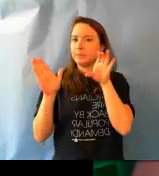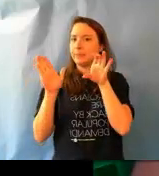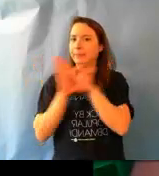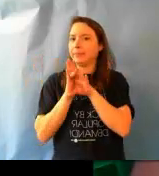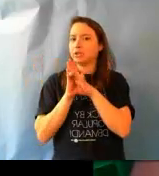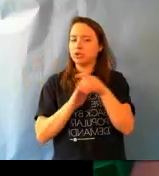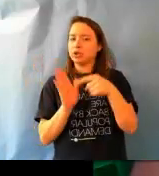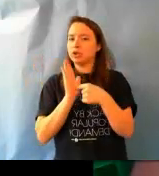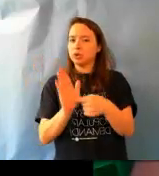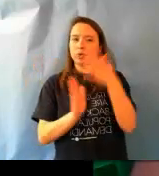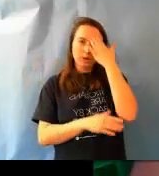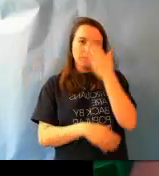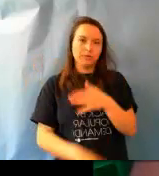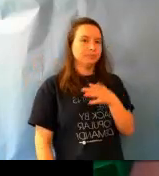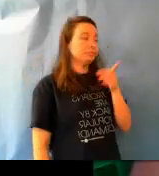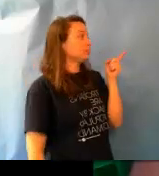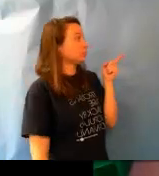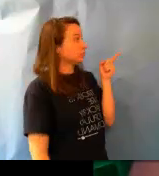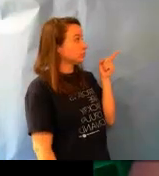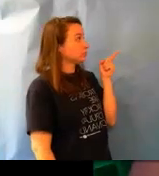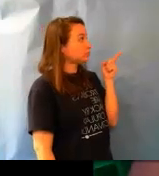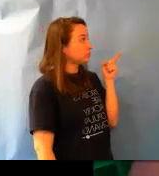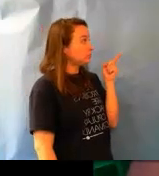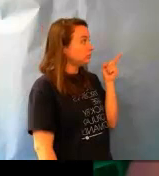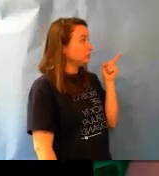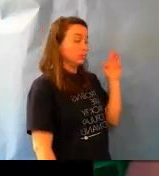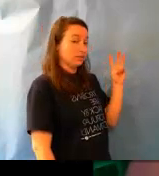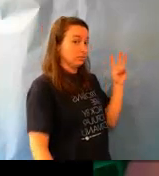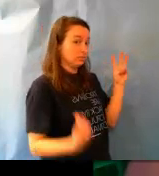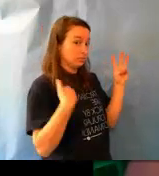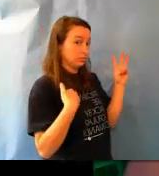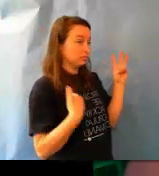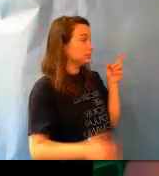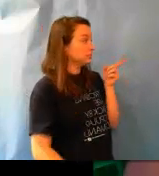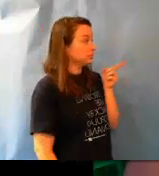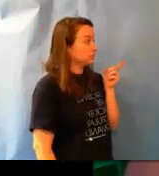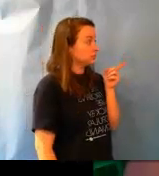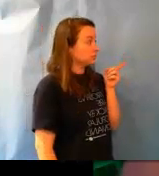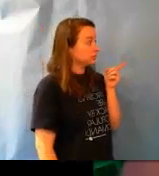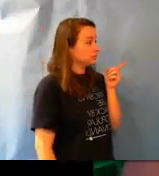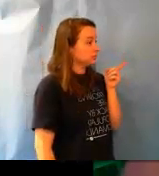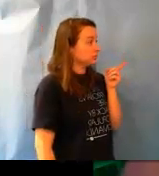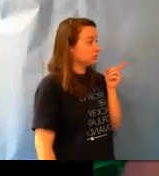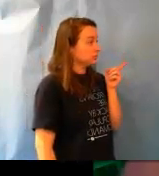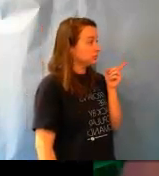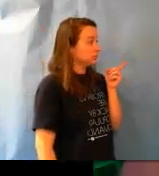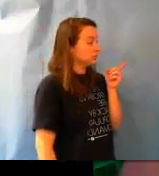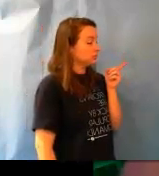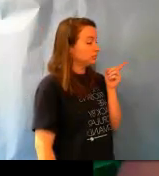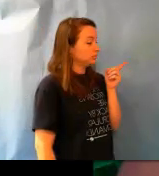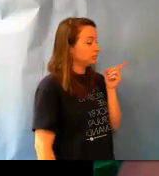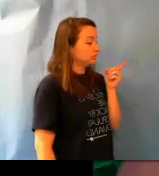show that we know what to do. So I'm going to draw the 6 he has. 1, 2, 3, 4, 5,